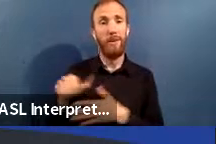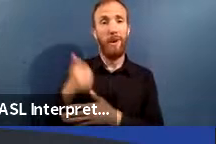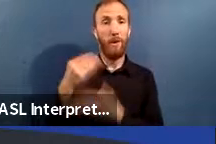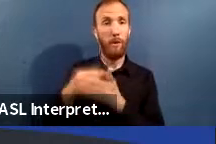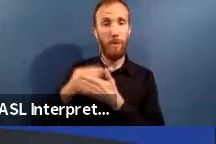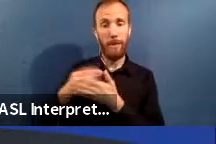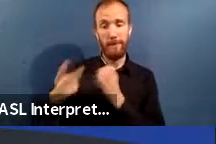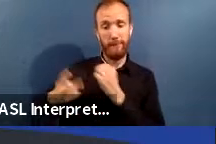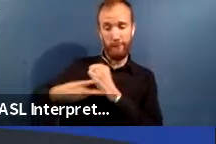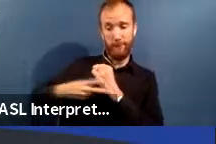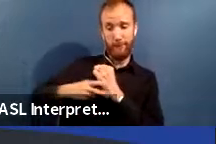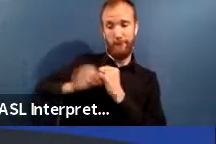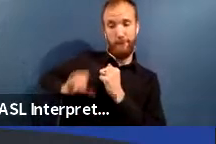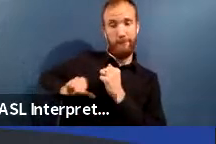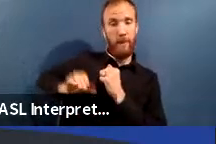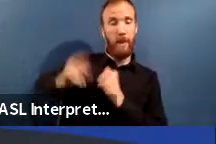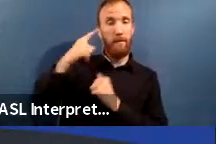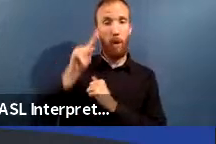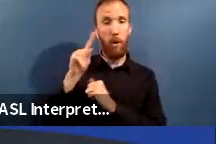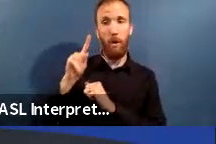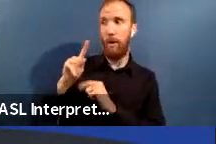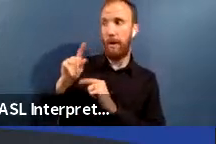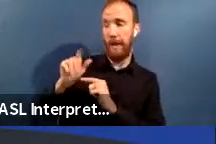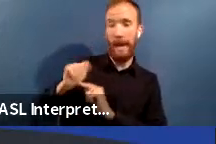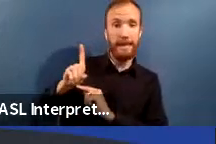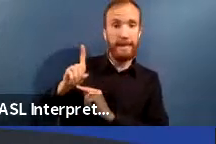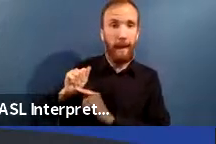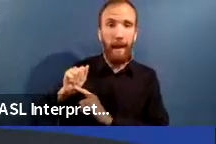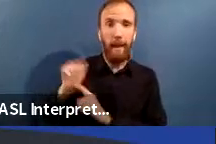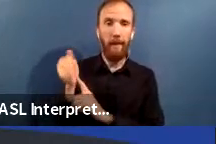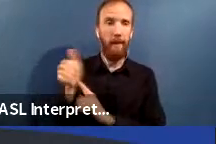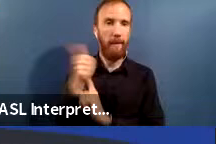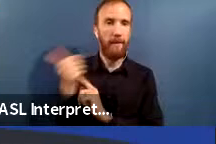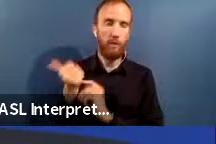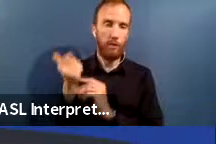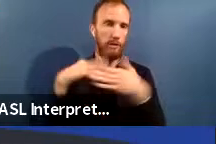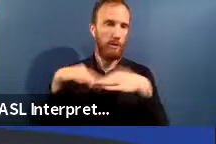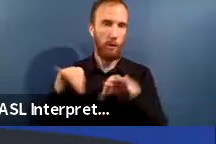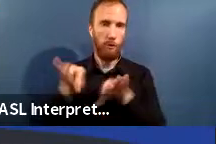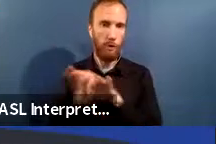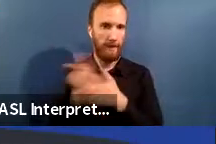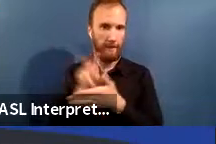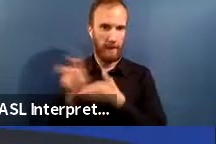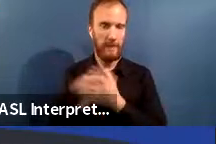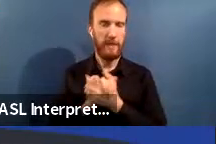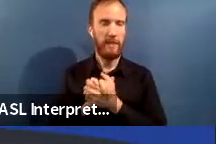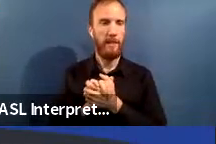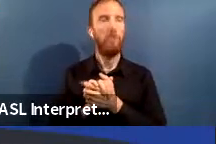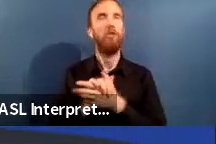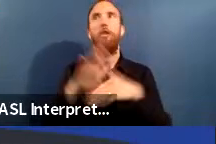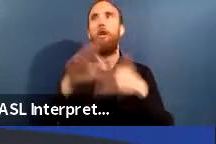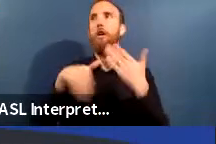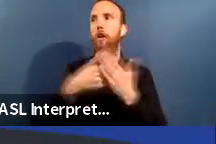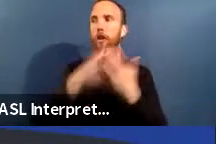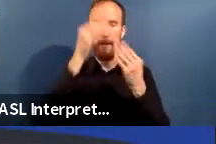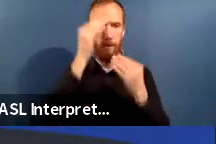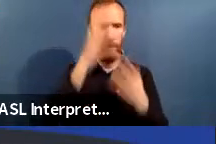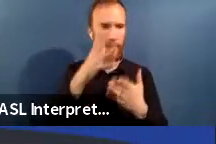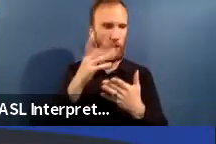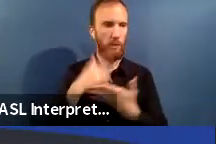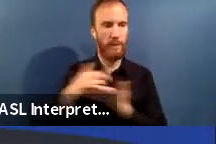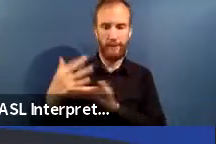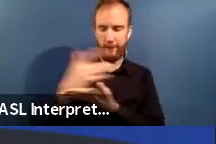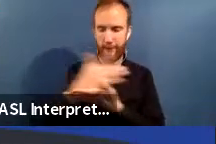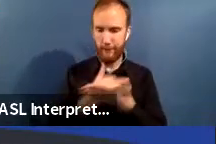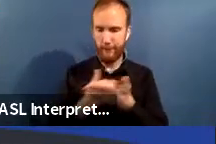ADA and some other critical investments that we put in our CPS 5-year vision. So we take that information, we come up with a preliminary